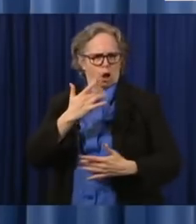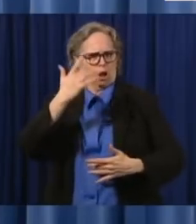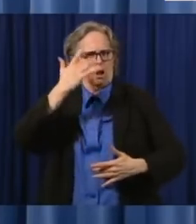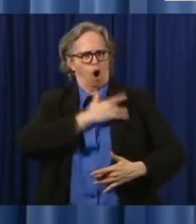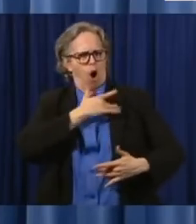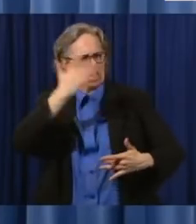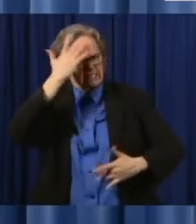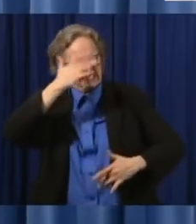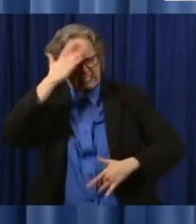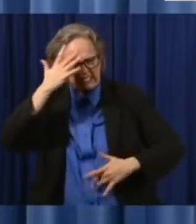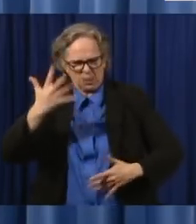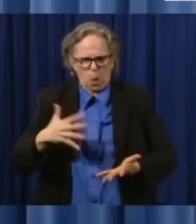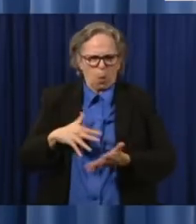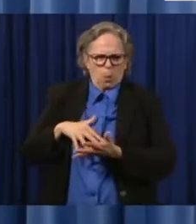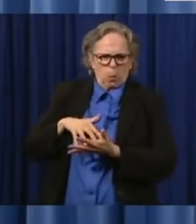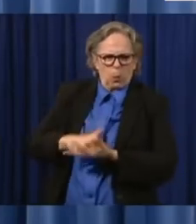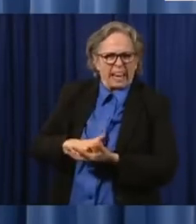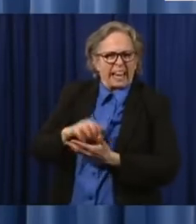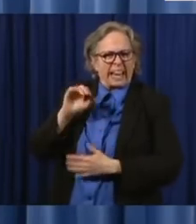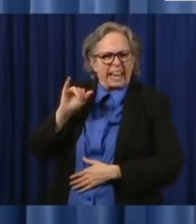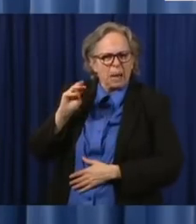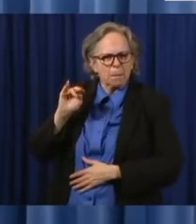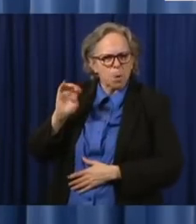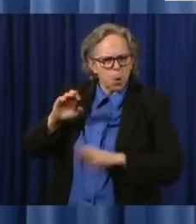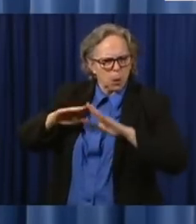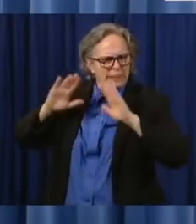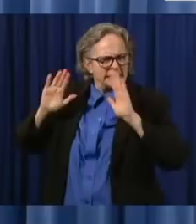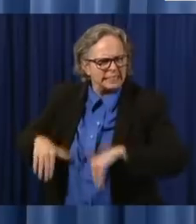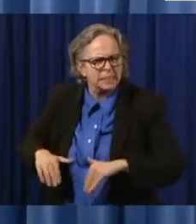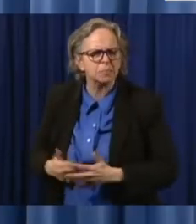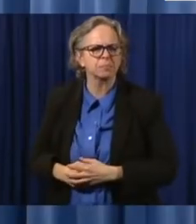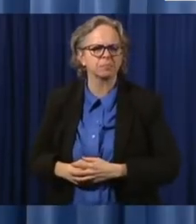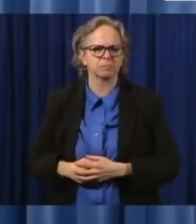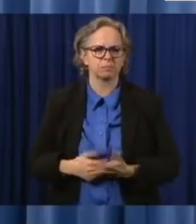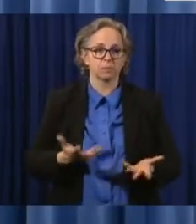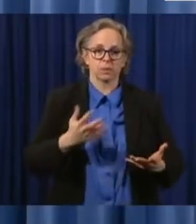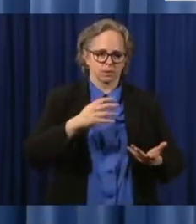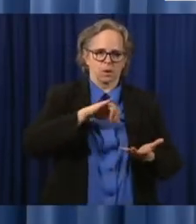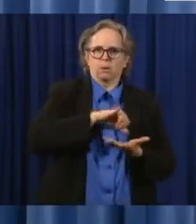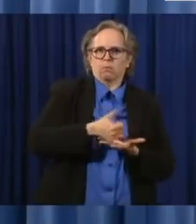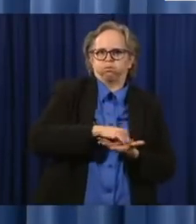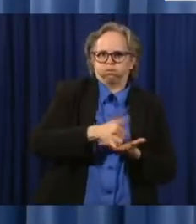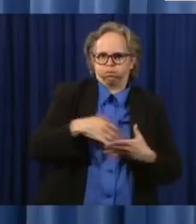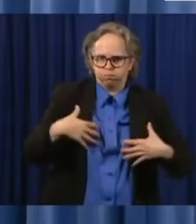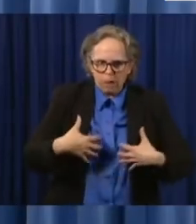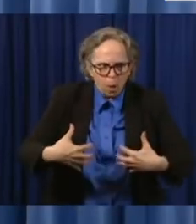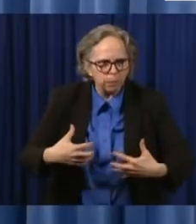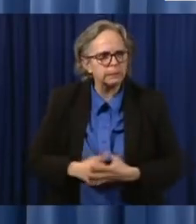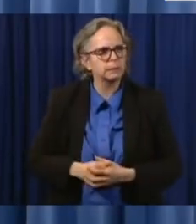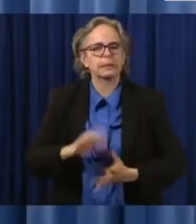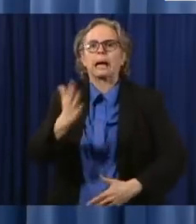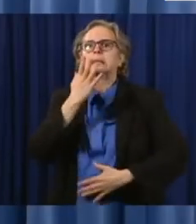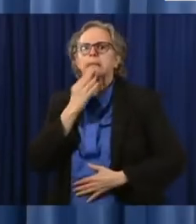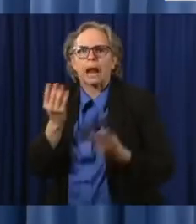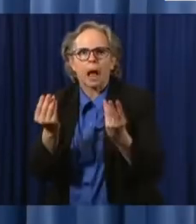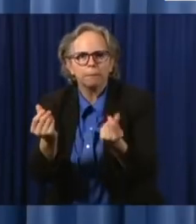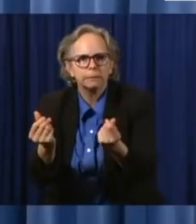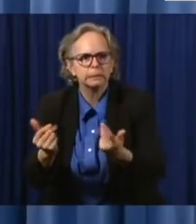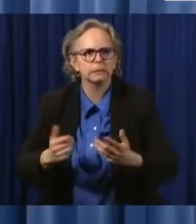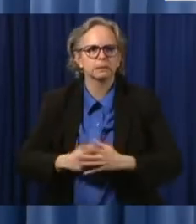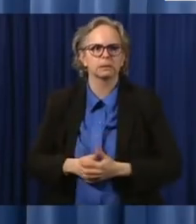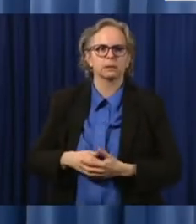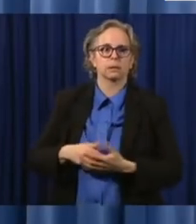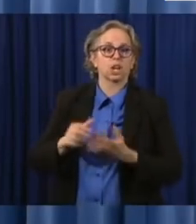systems, obesity, diabetes, chronic kidney disease, and